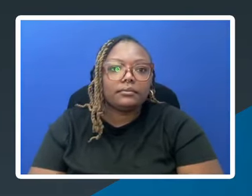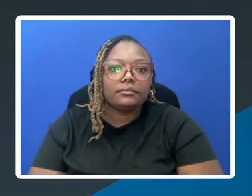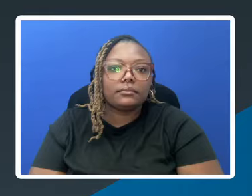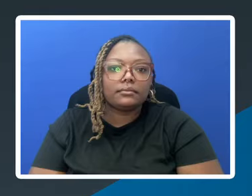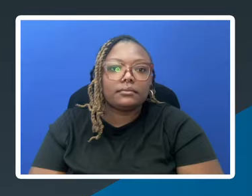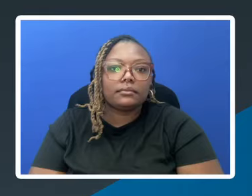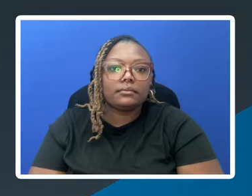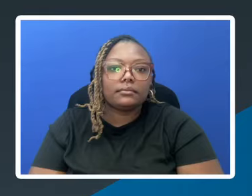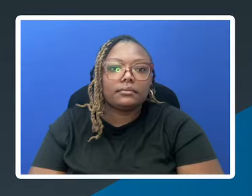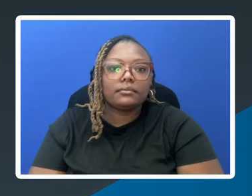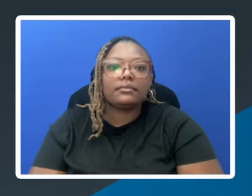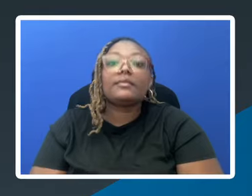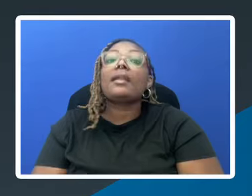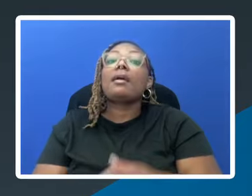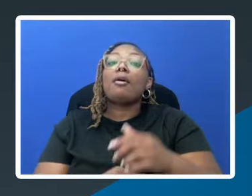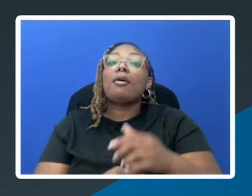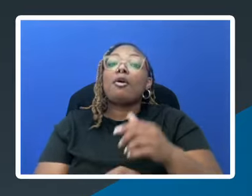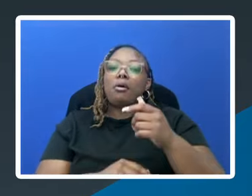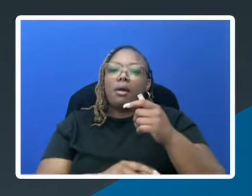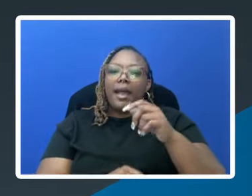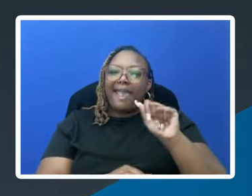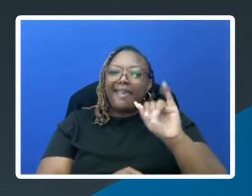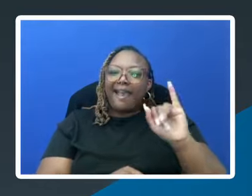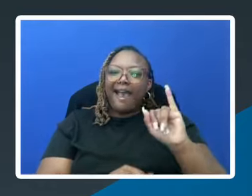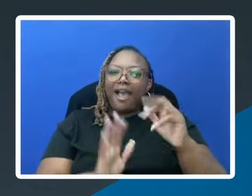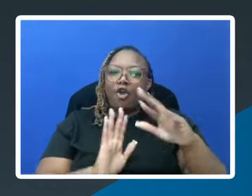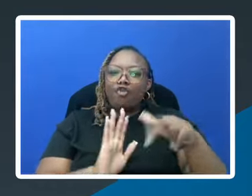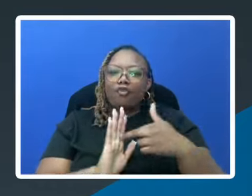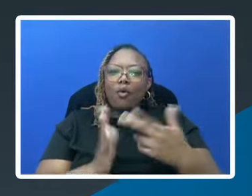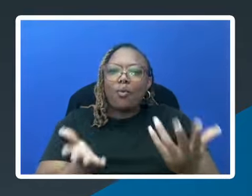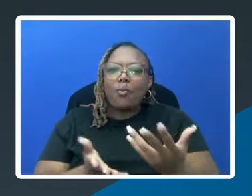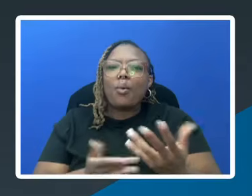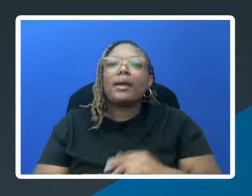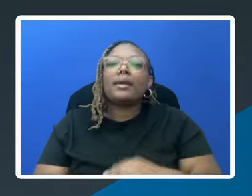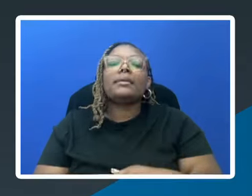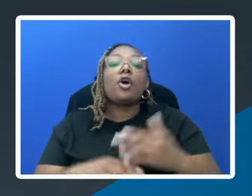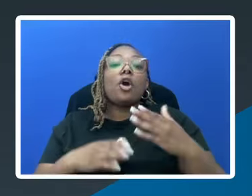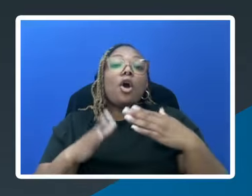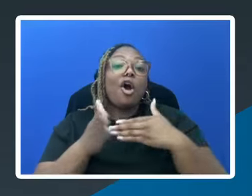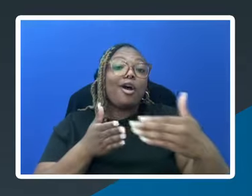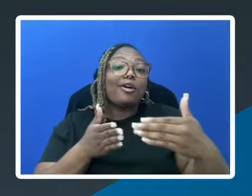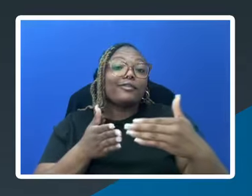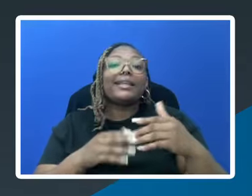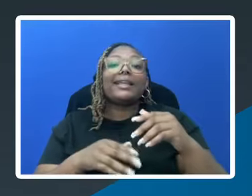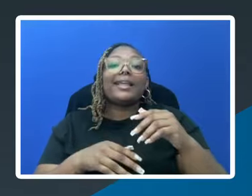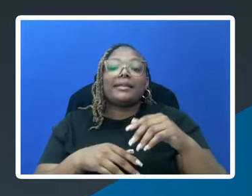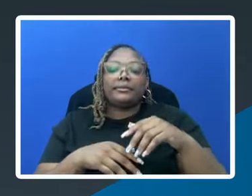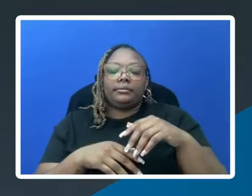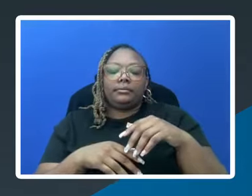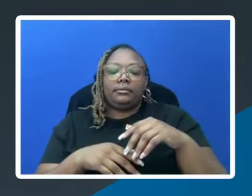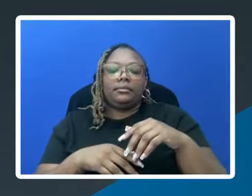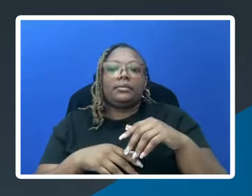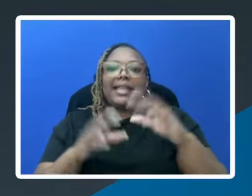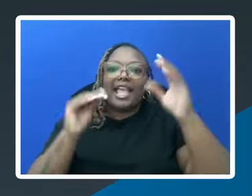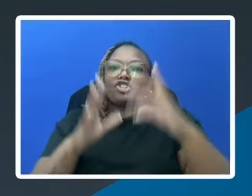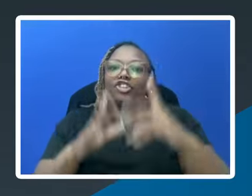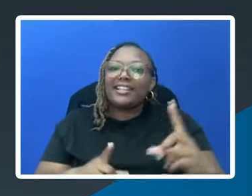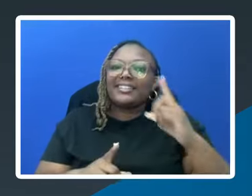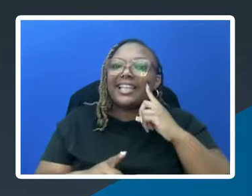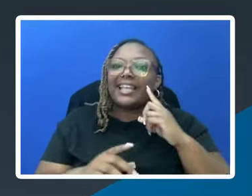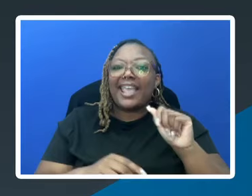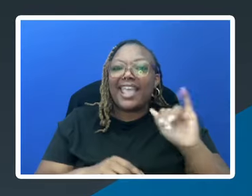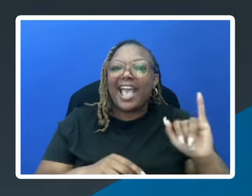role. And so often I worry that as educators, we're using AI as a glorified search engine. Just give me an answer, right? And that's fine. But a